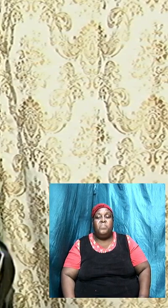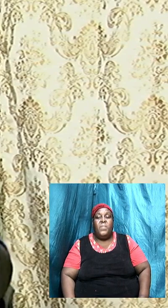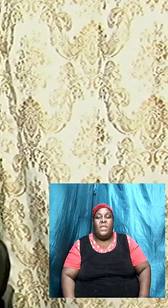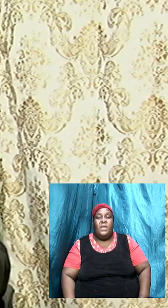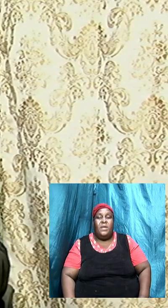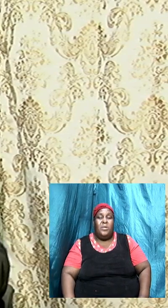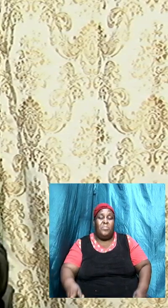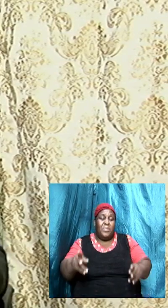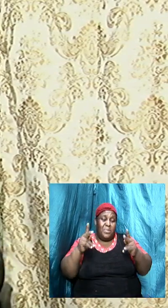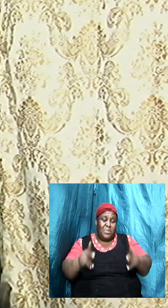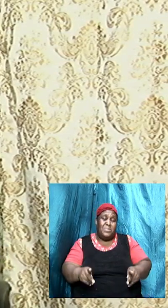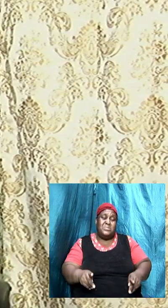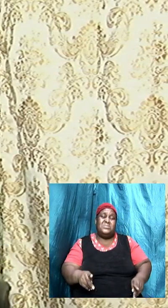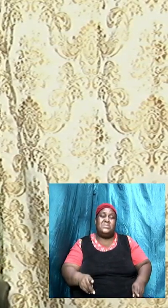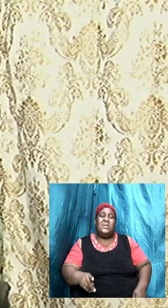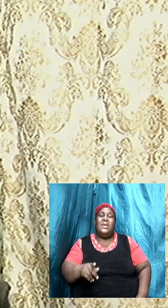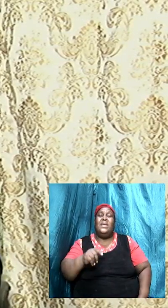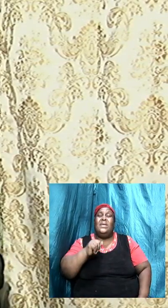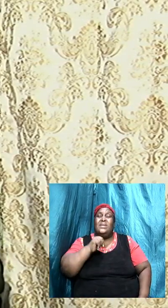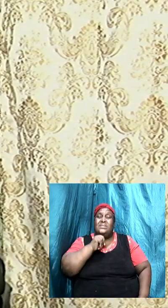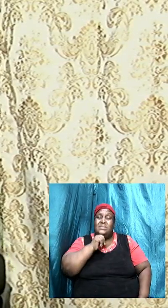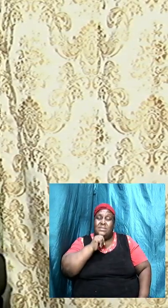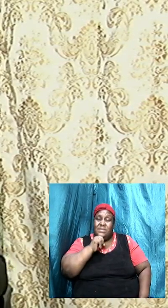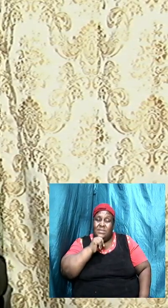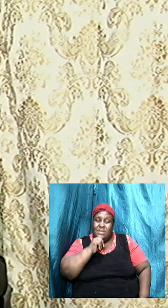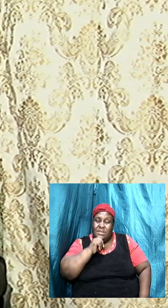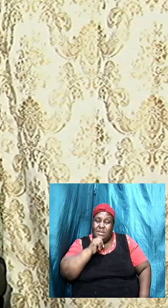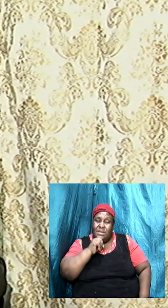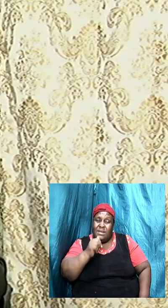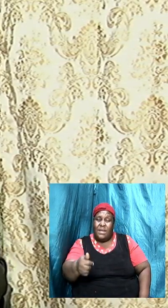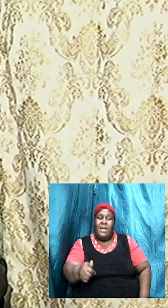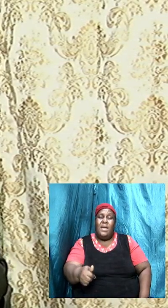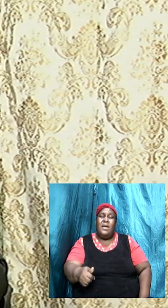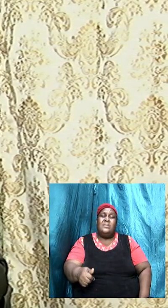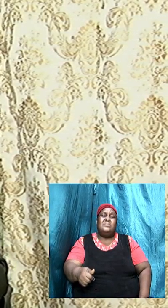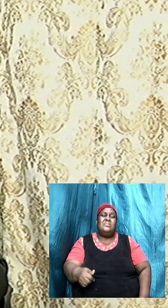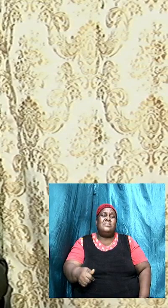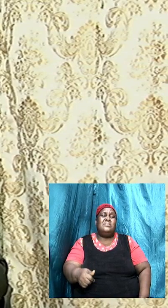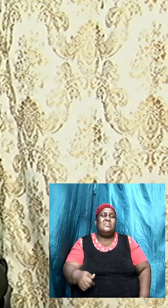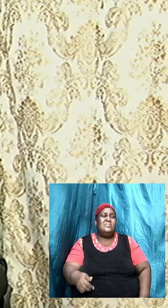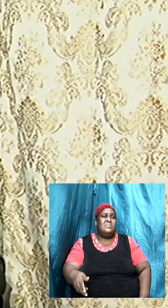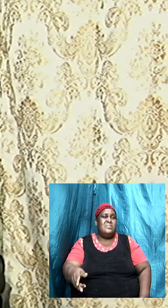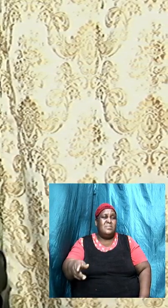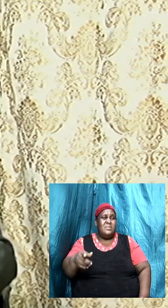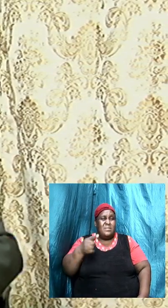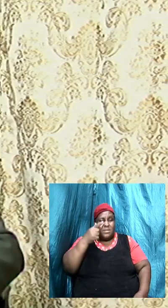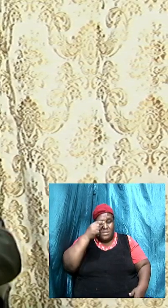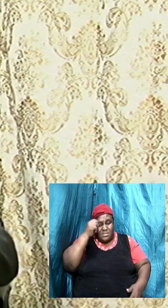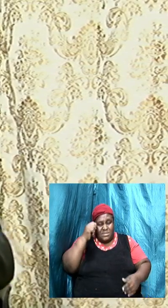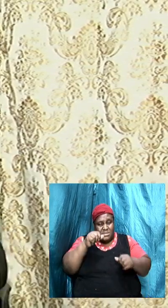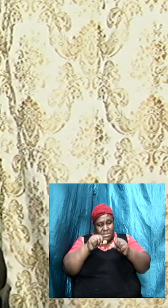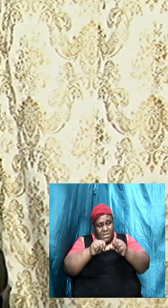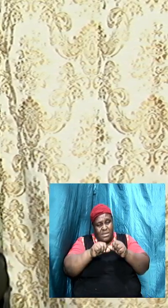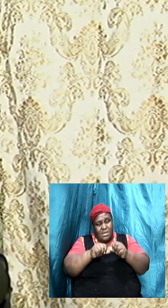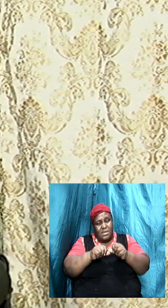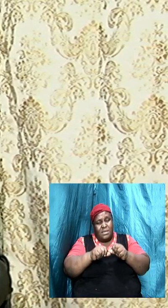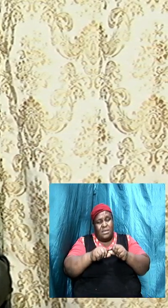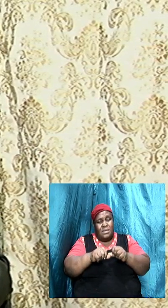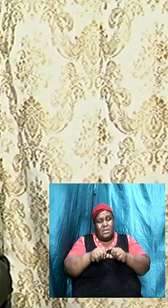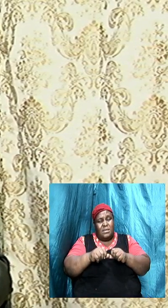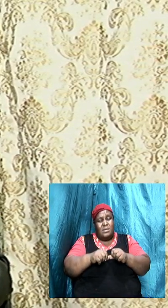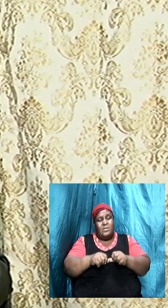because persons are not adhering to sound doctrine anymore, but are being led